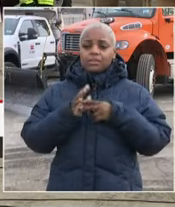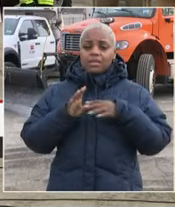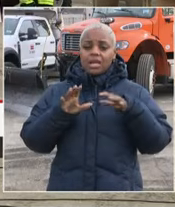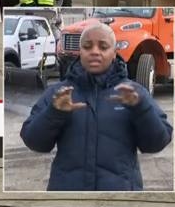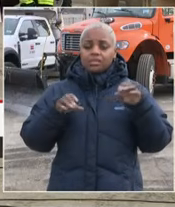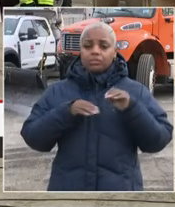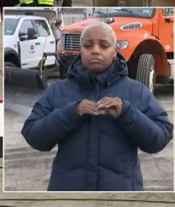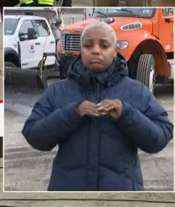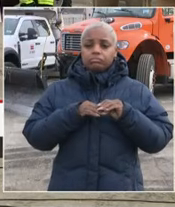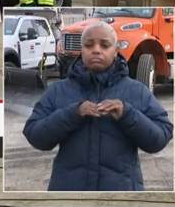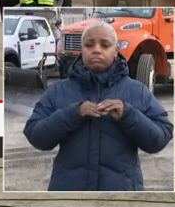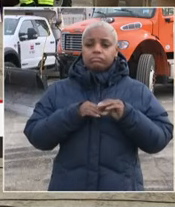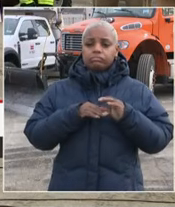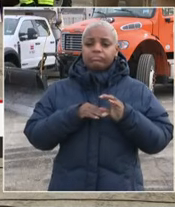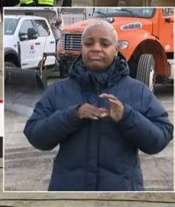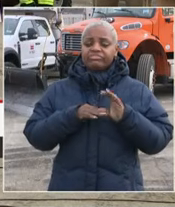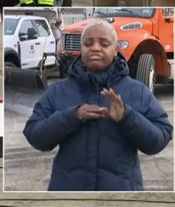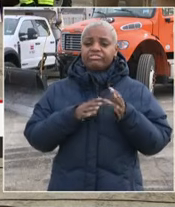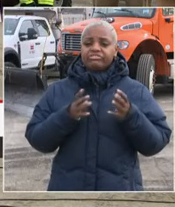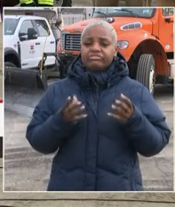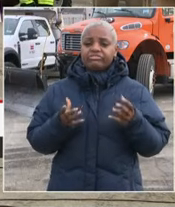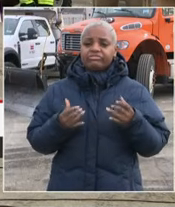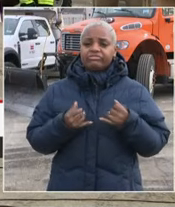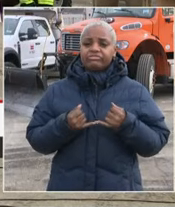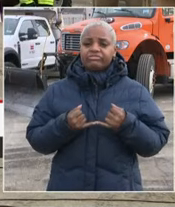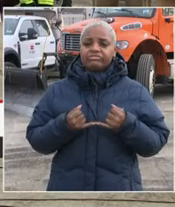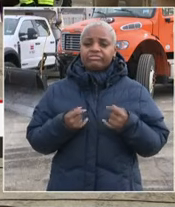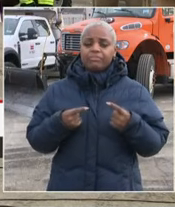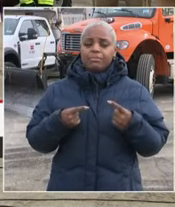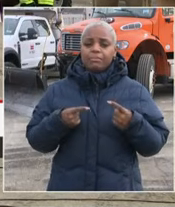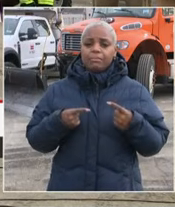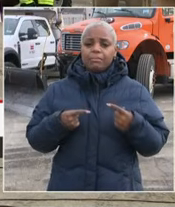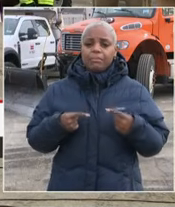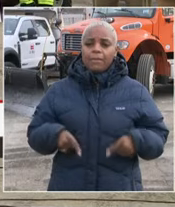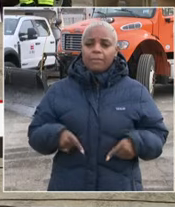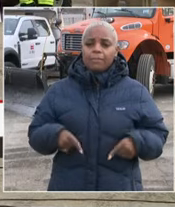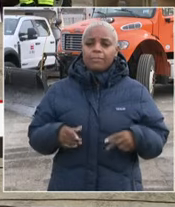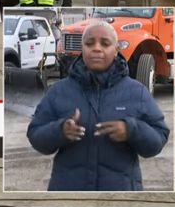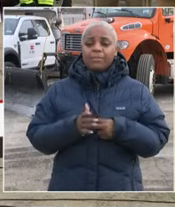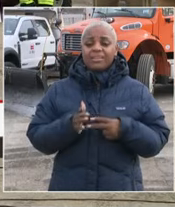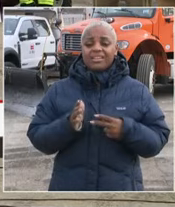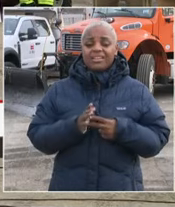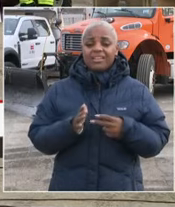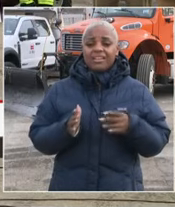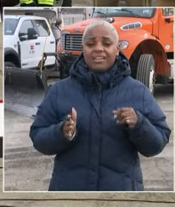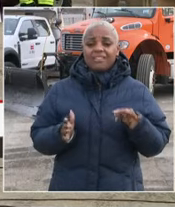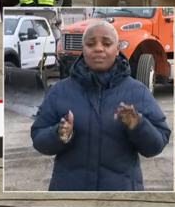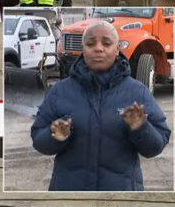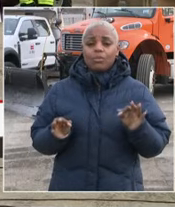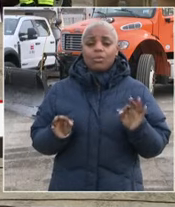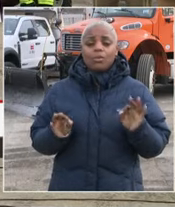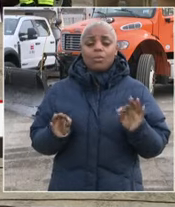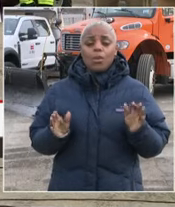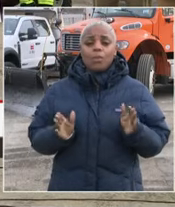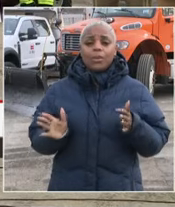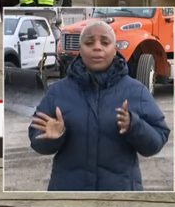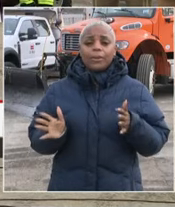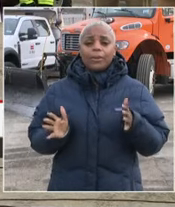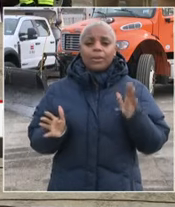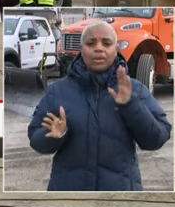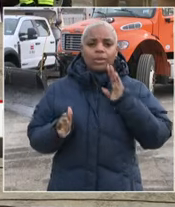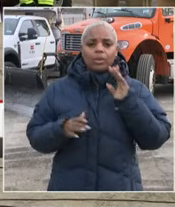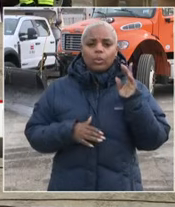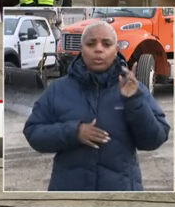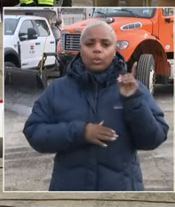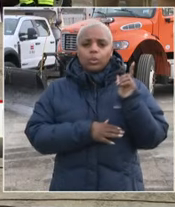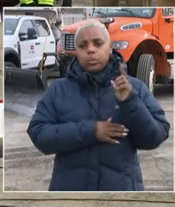additional weight on that conductor. And what can happen is, even with a small crosswind, that can start swaying and cause it to snap.